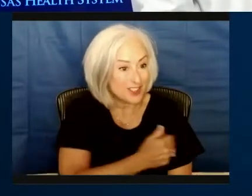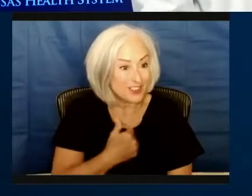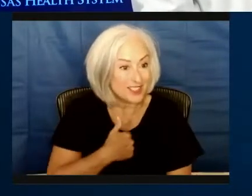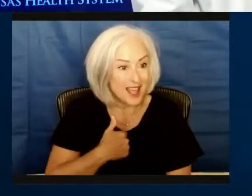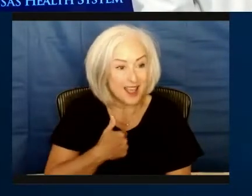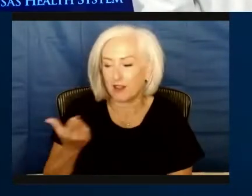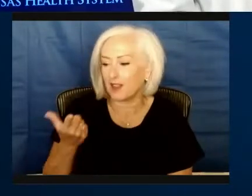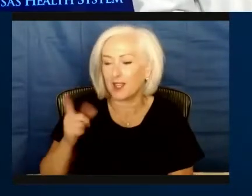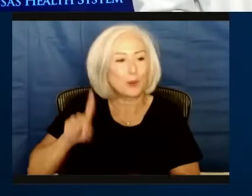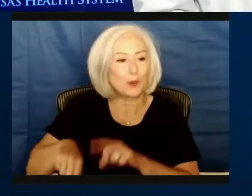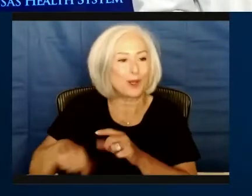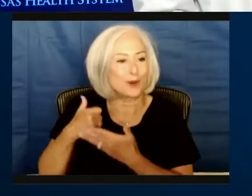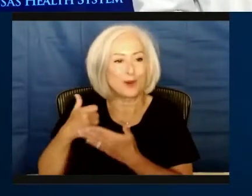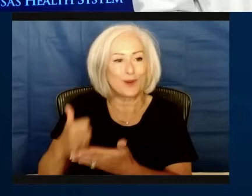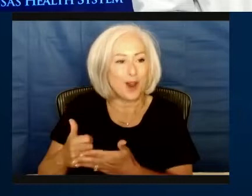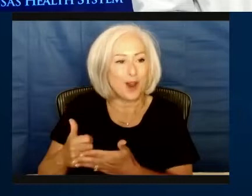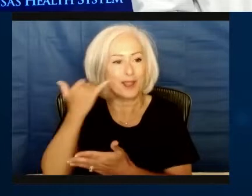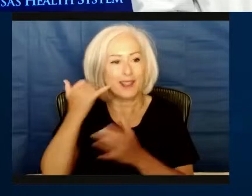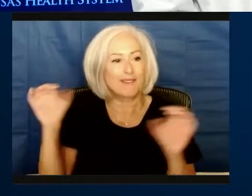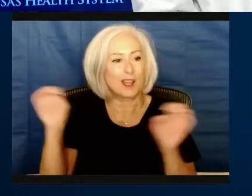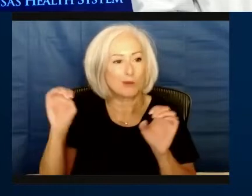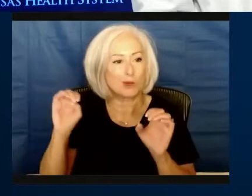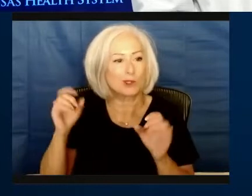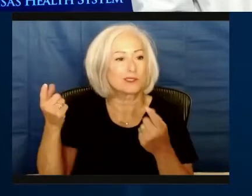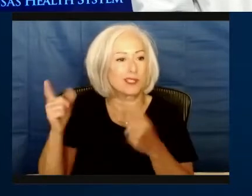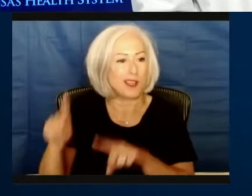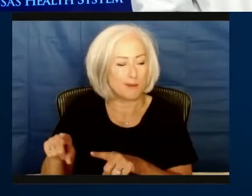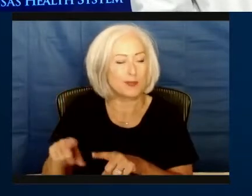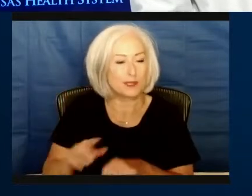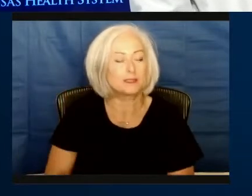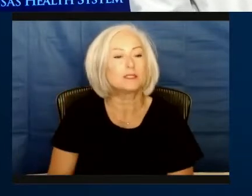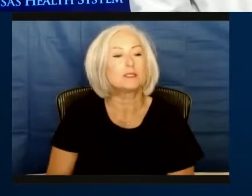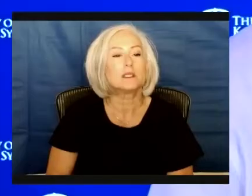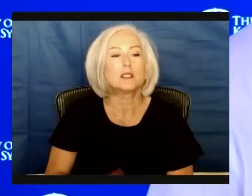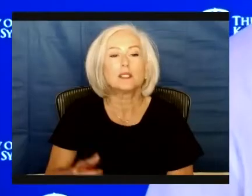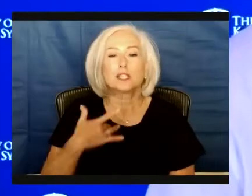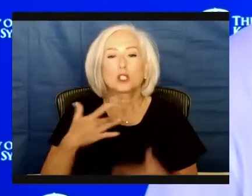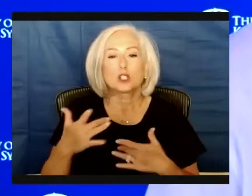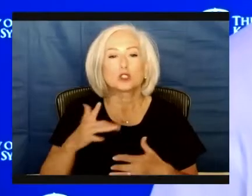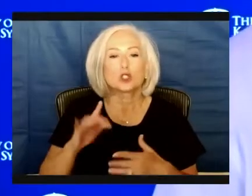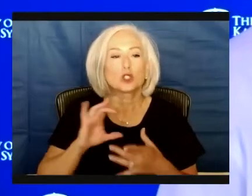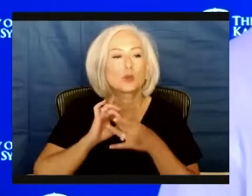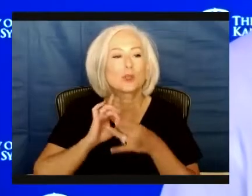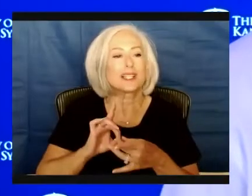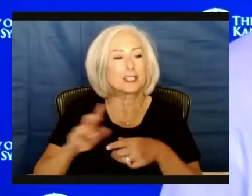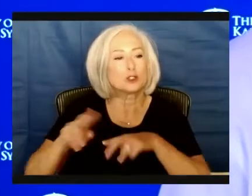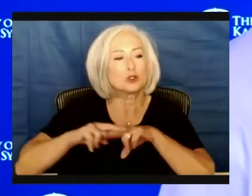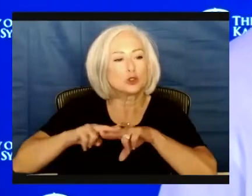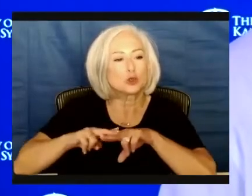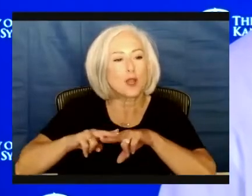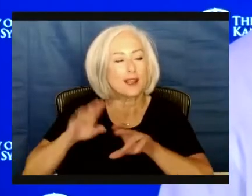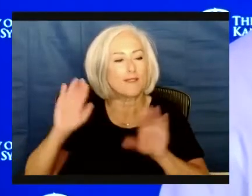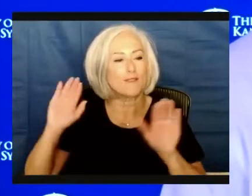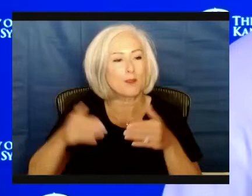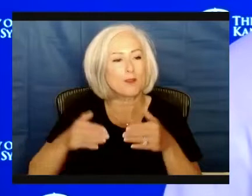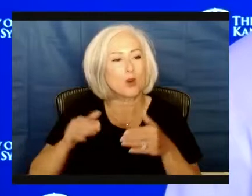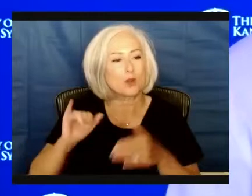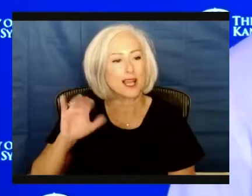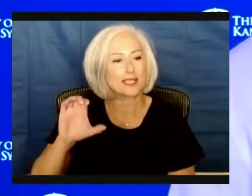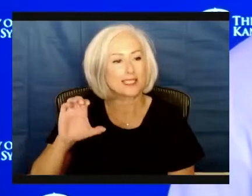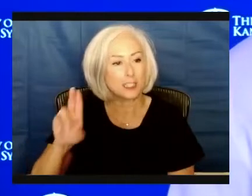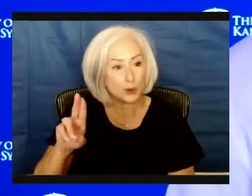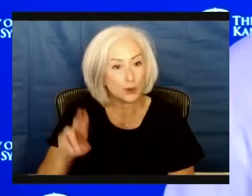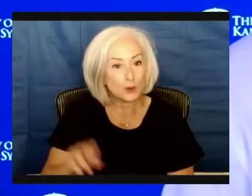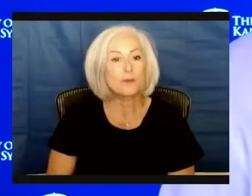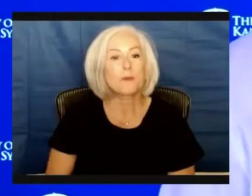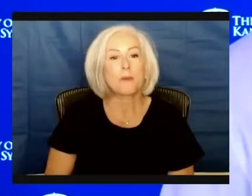what we've been seeing. So any concerns about the trend on the ICU side? You know, certainly we saw 1, and then there was 2 on the ventilator,